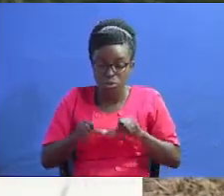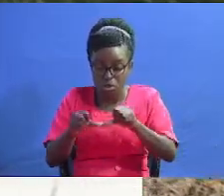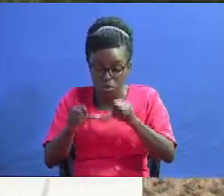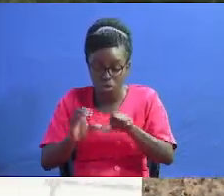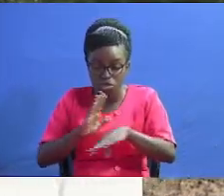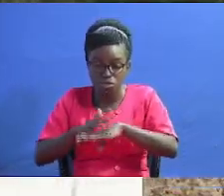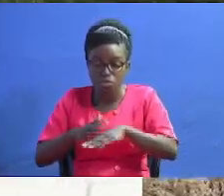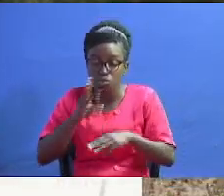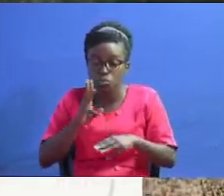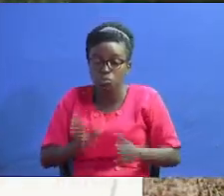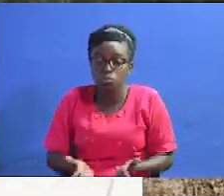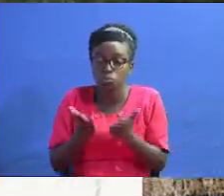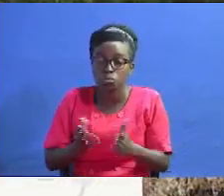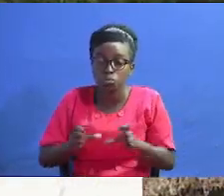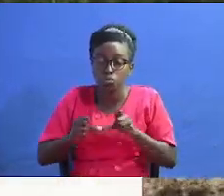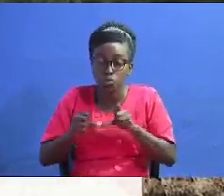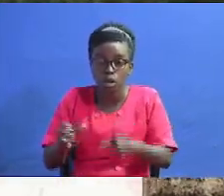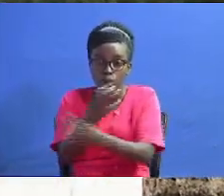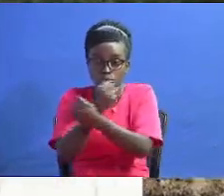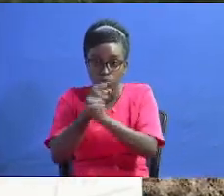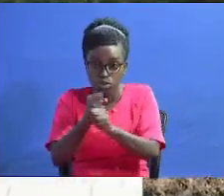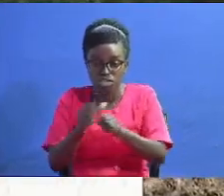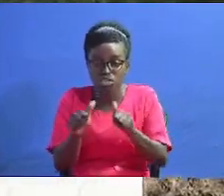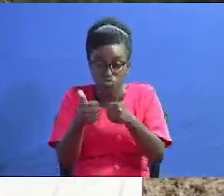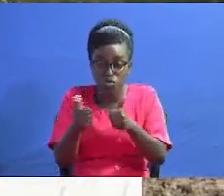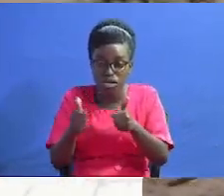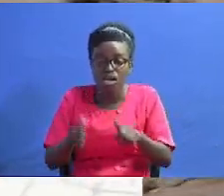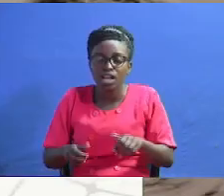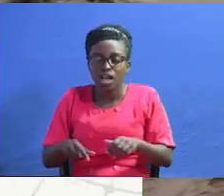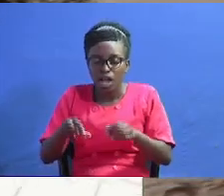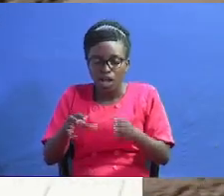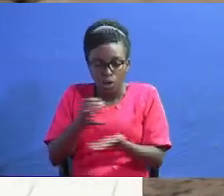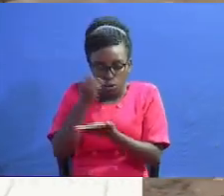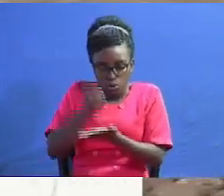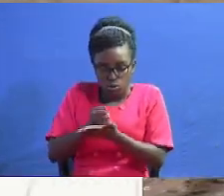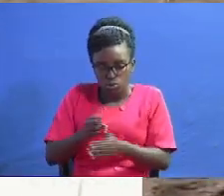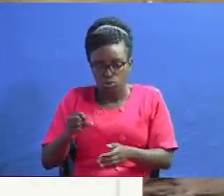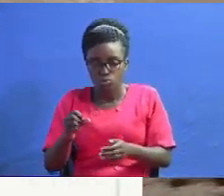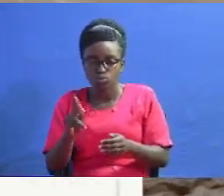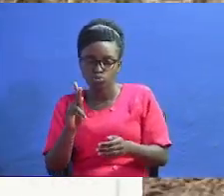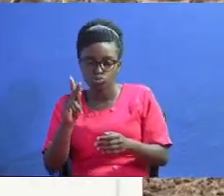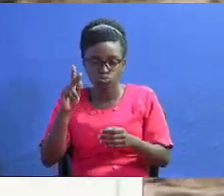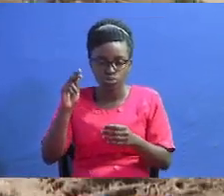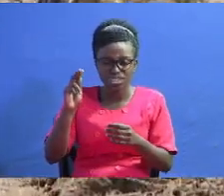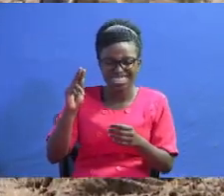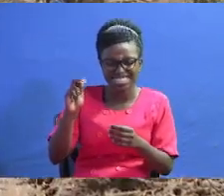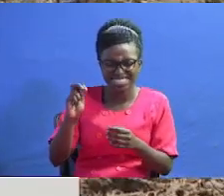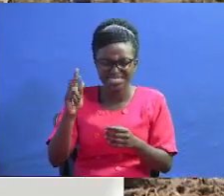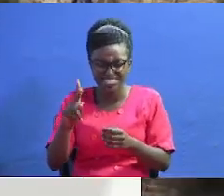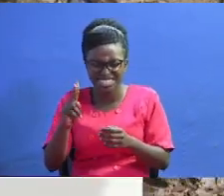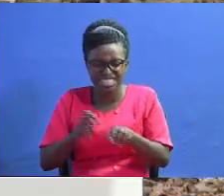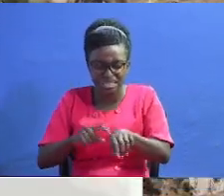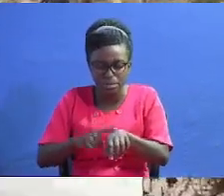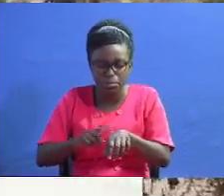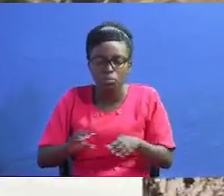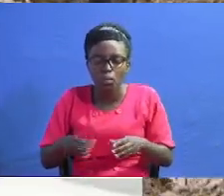flood victims nationwide. The court documents obtained by KUTV reveal that KHRC accuses the government of